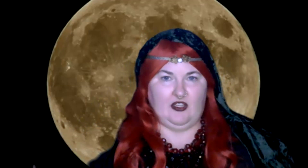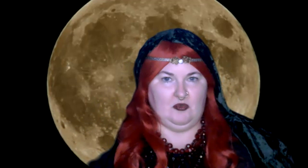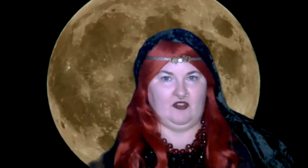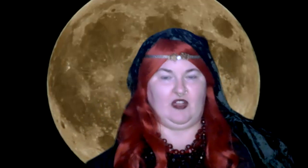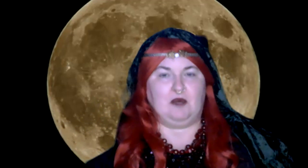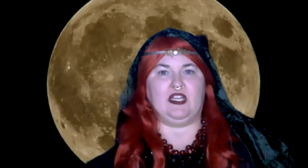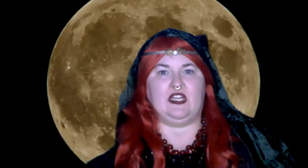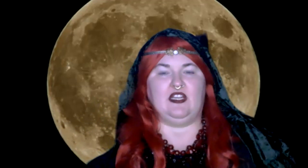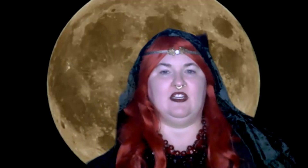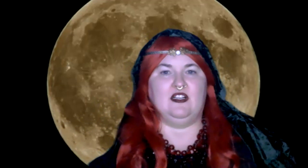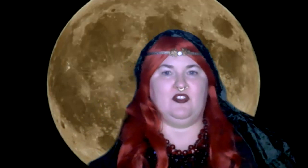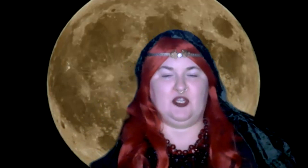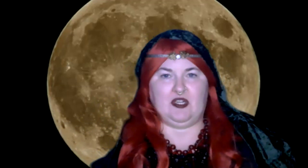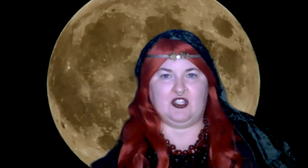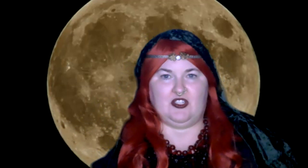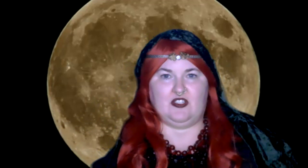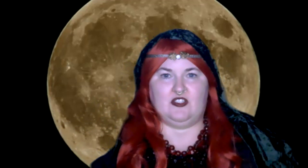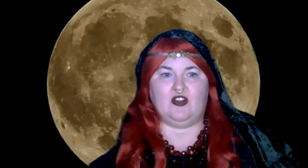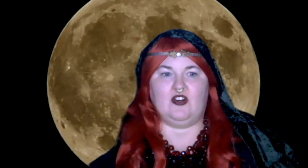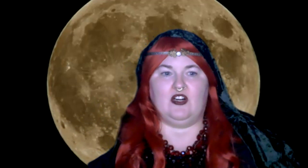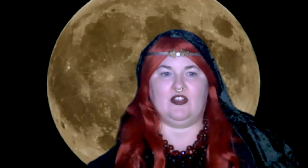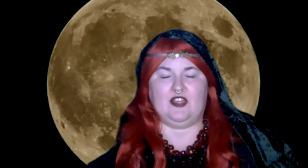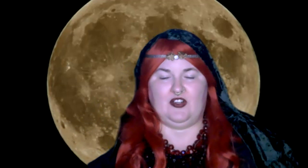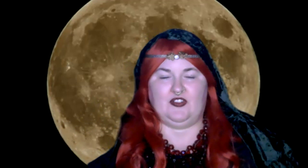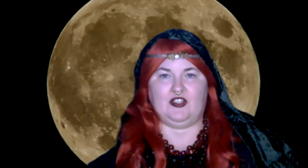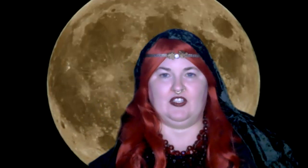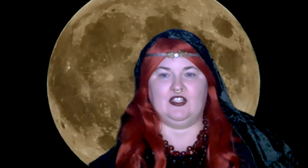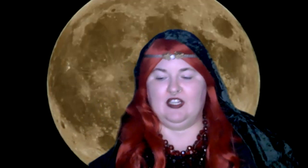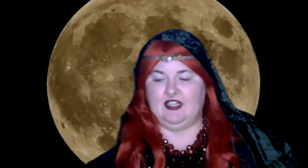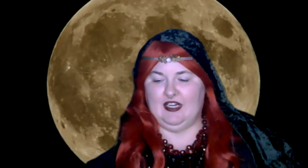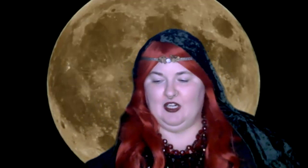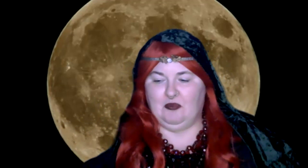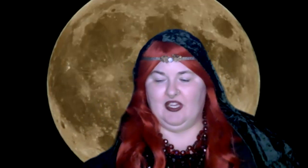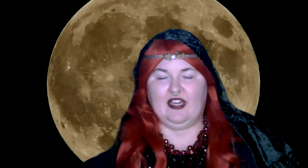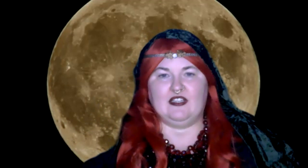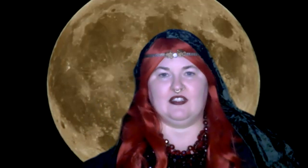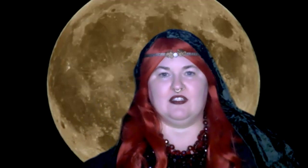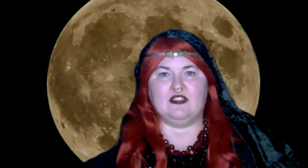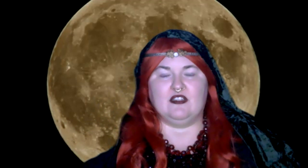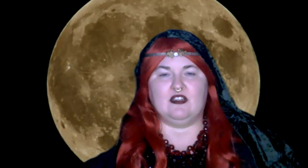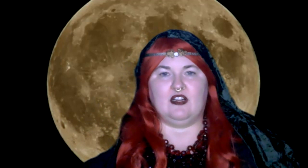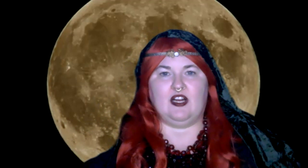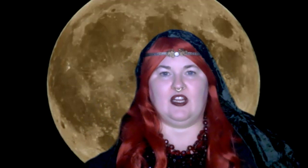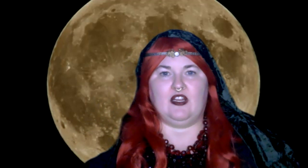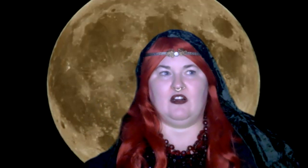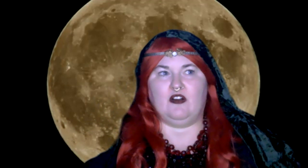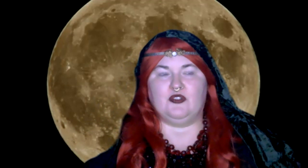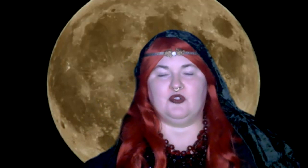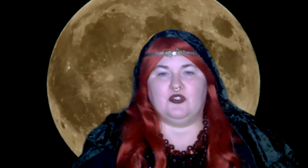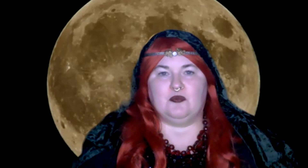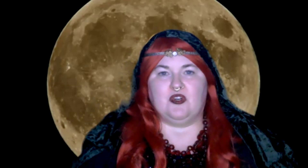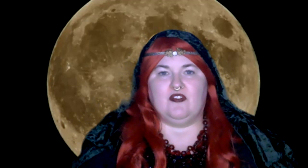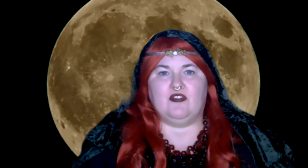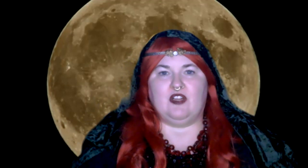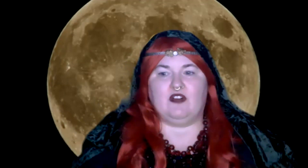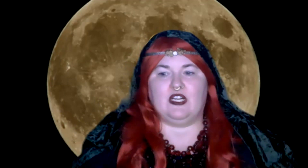my human family. Their pictures are at that altar. And I also